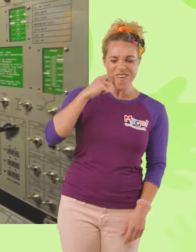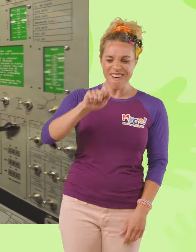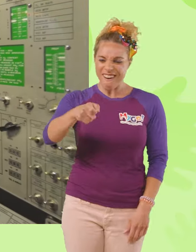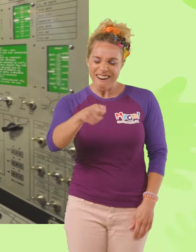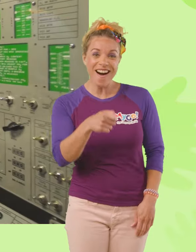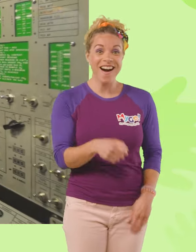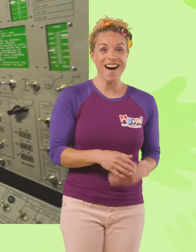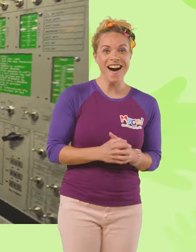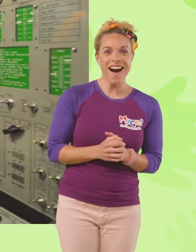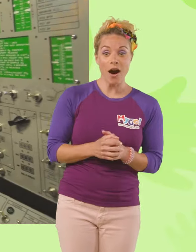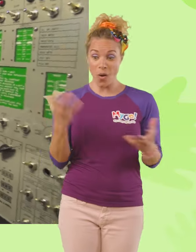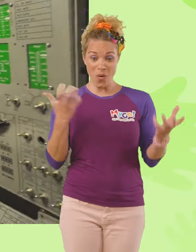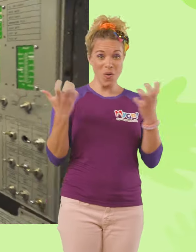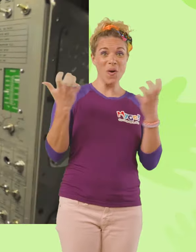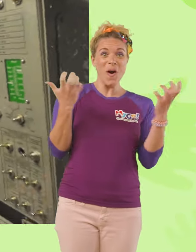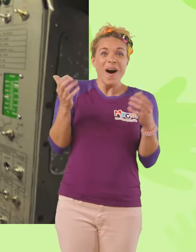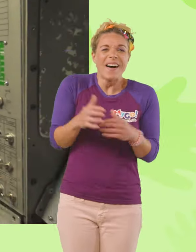Whoa! Whoa!